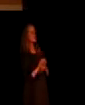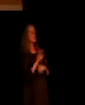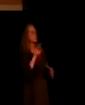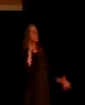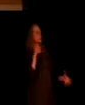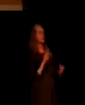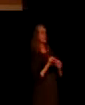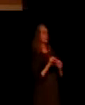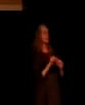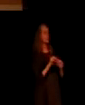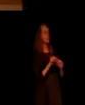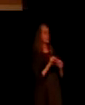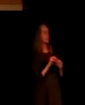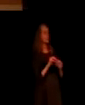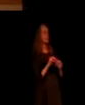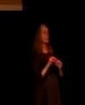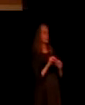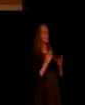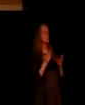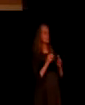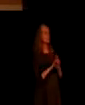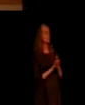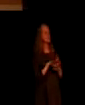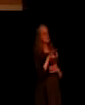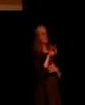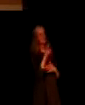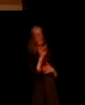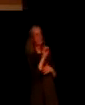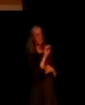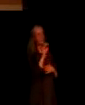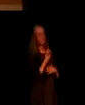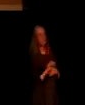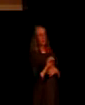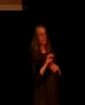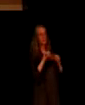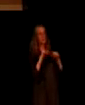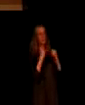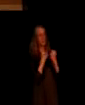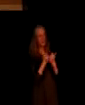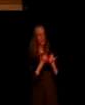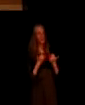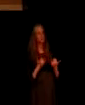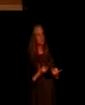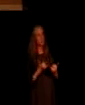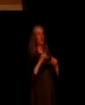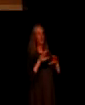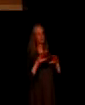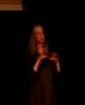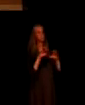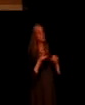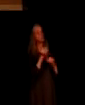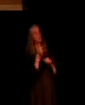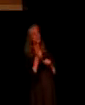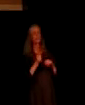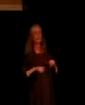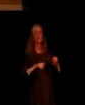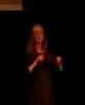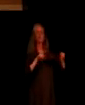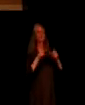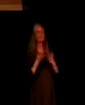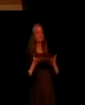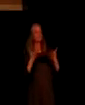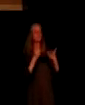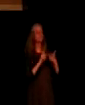couple of decades now. So 90% of the agency is doing other stuff. And we're kind